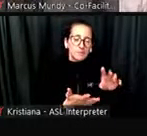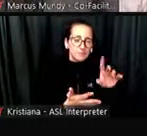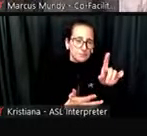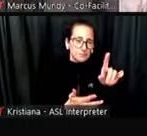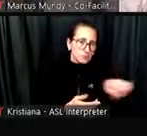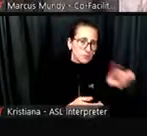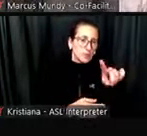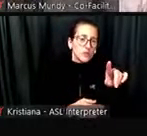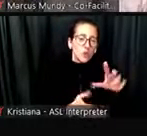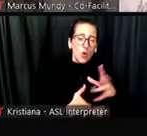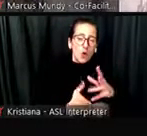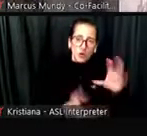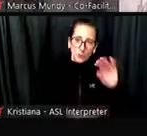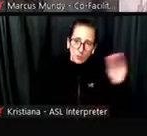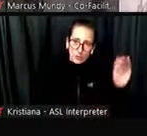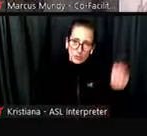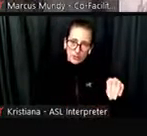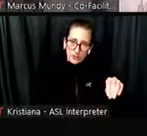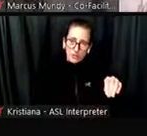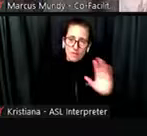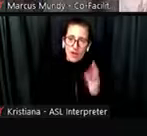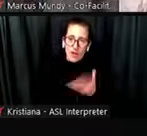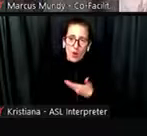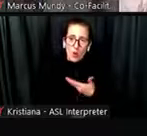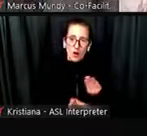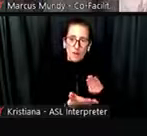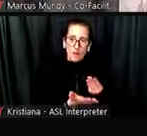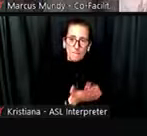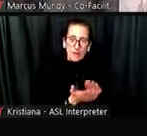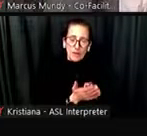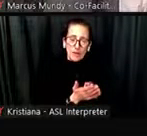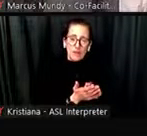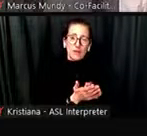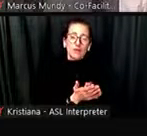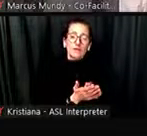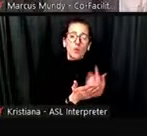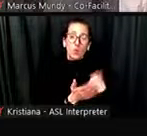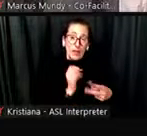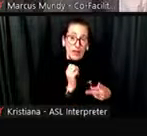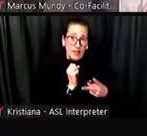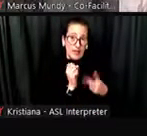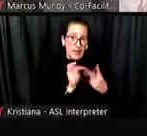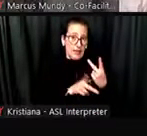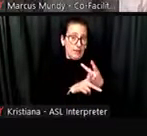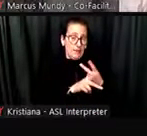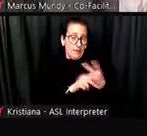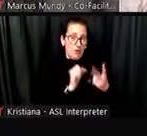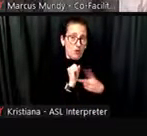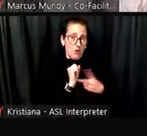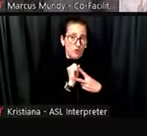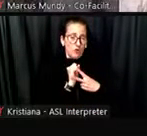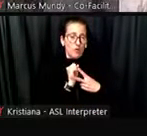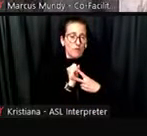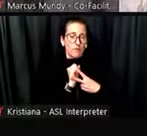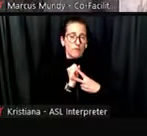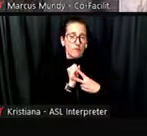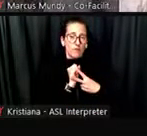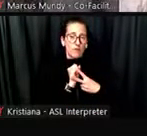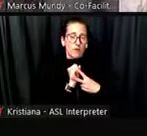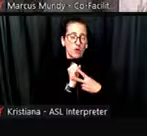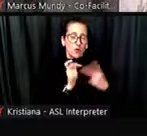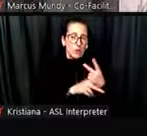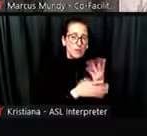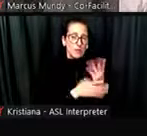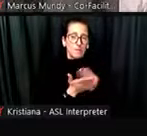balance is that the county actually keep a reserve on a regular basis, keep the beginning fund balance rolling forward into next year